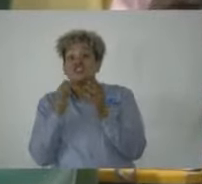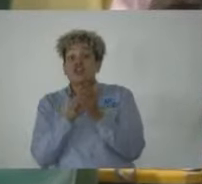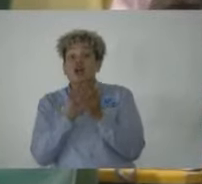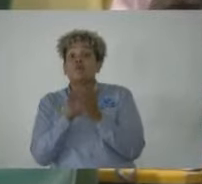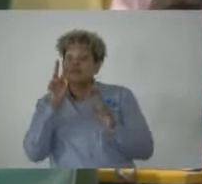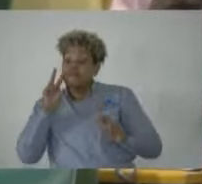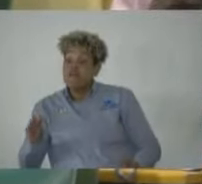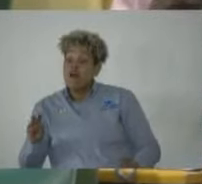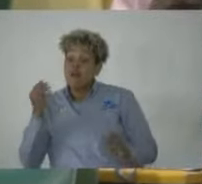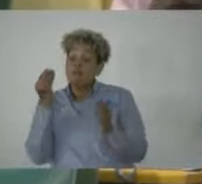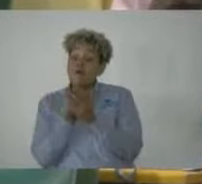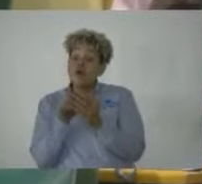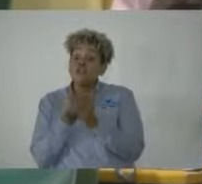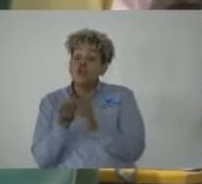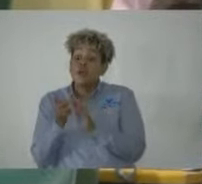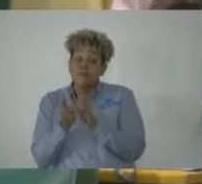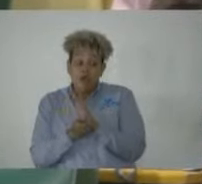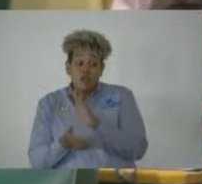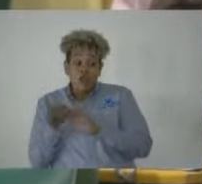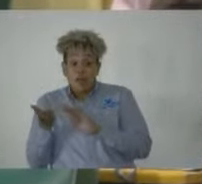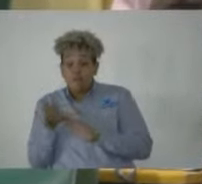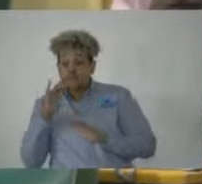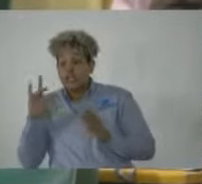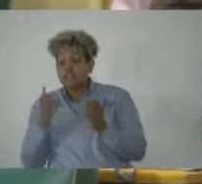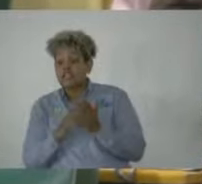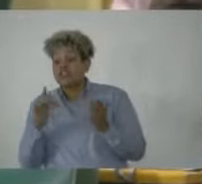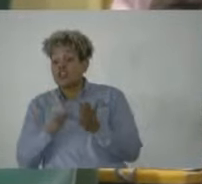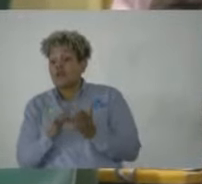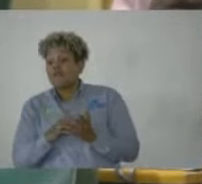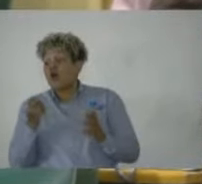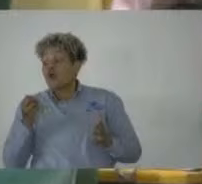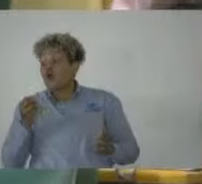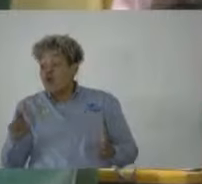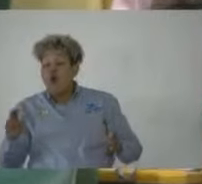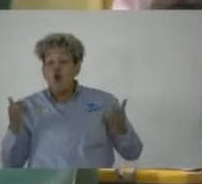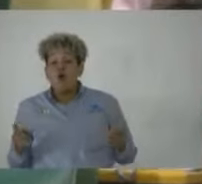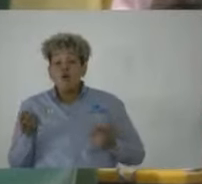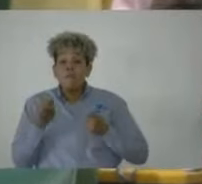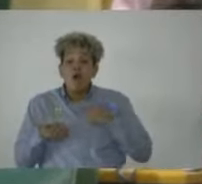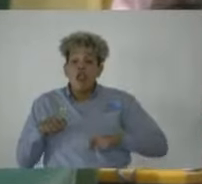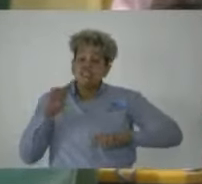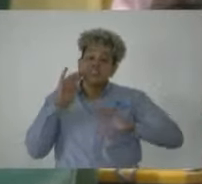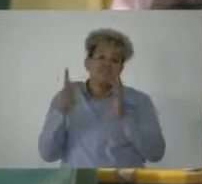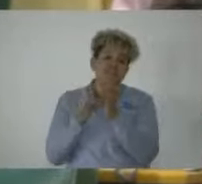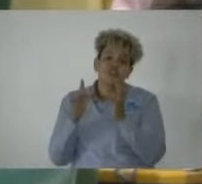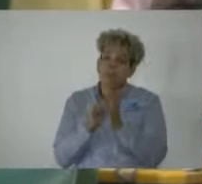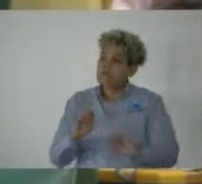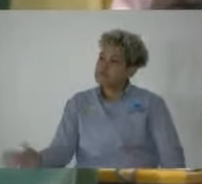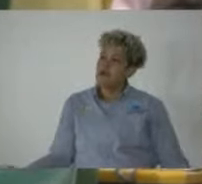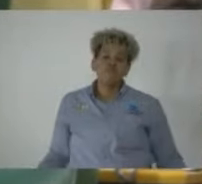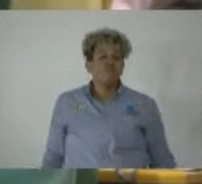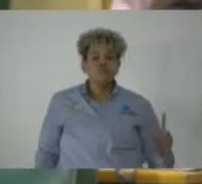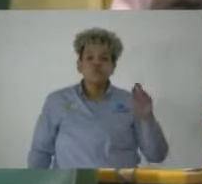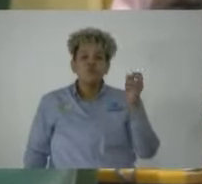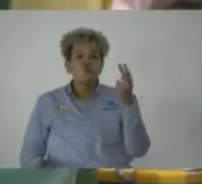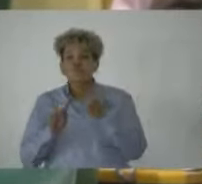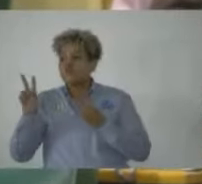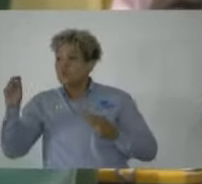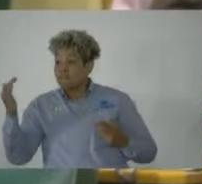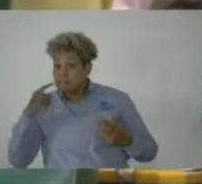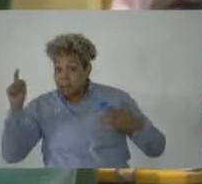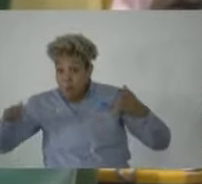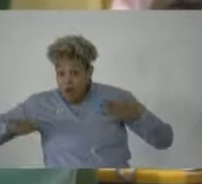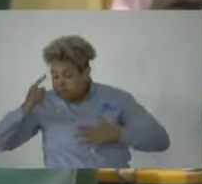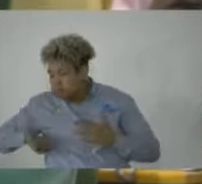policy operations of the central bank, nor modernization of the central bank. None of them. During this period,